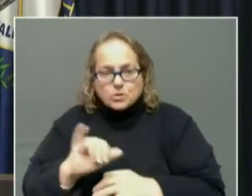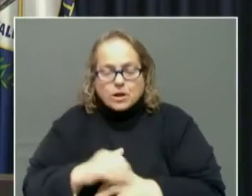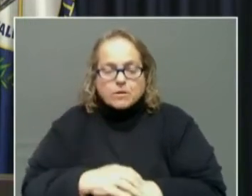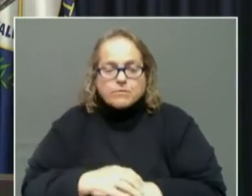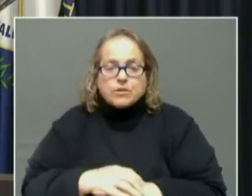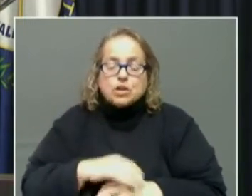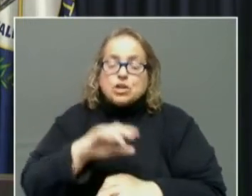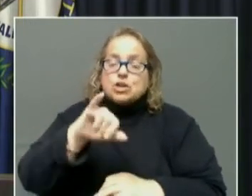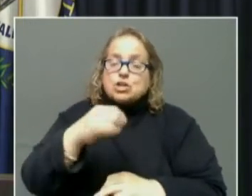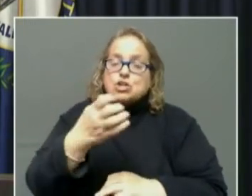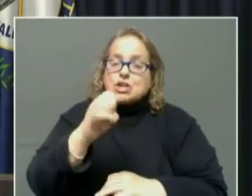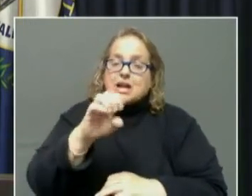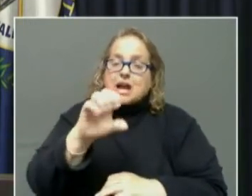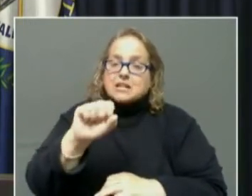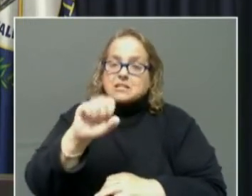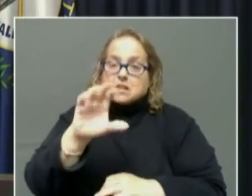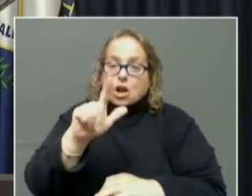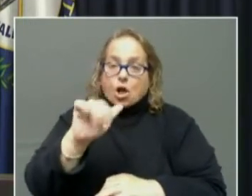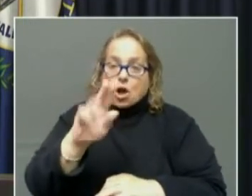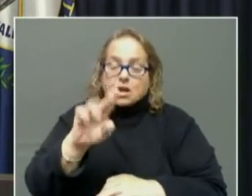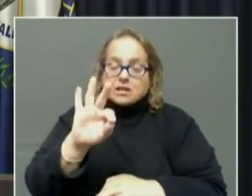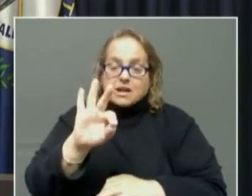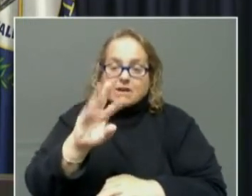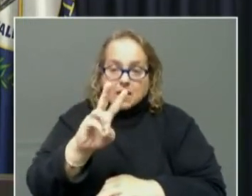from WFPL.